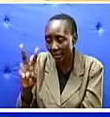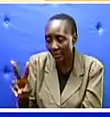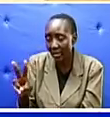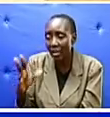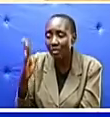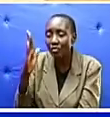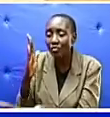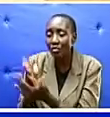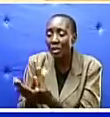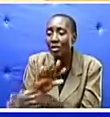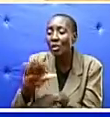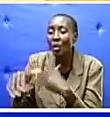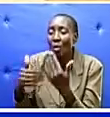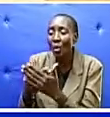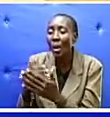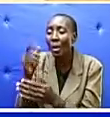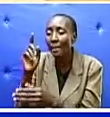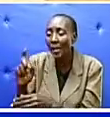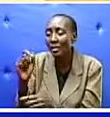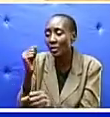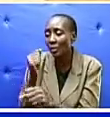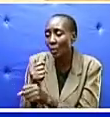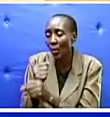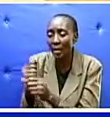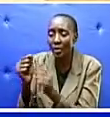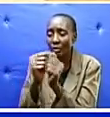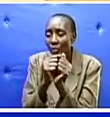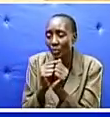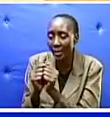of us to put our hands together. And